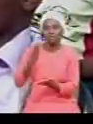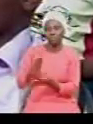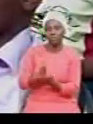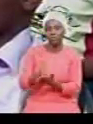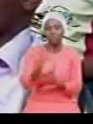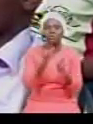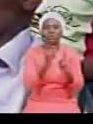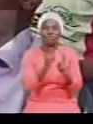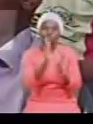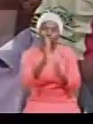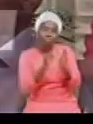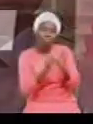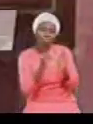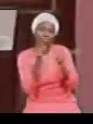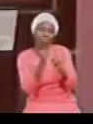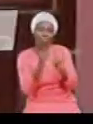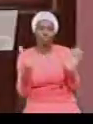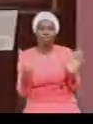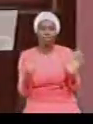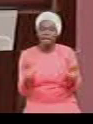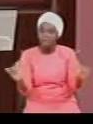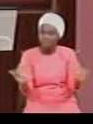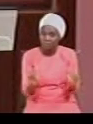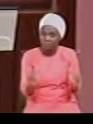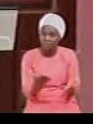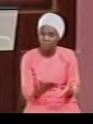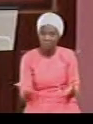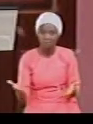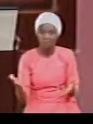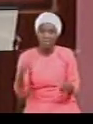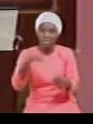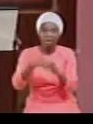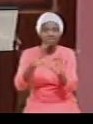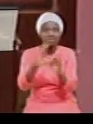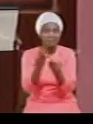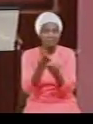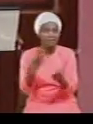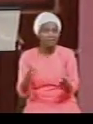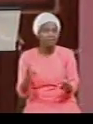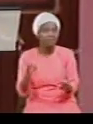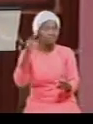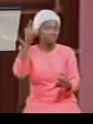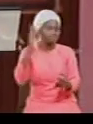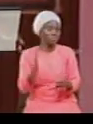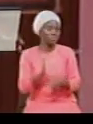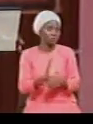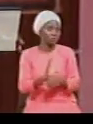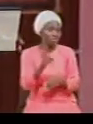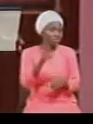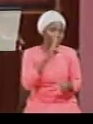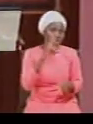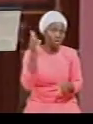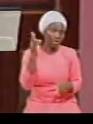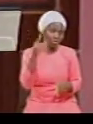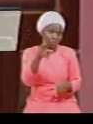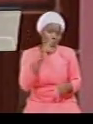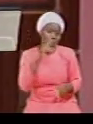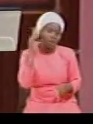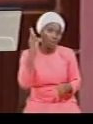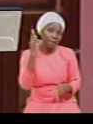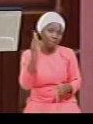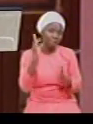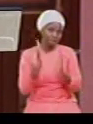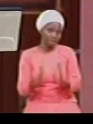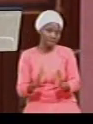own words. And the same thing in the family of God. You're a pastor, you're a leader. You